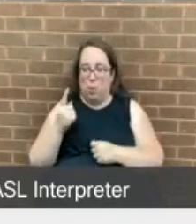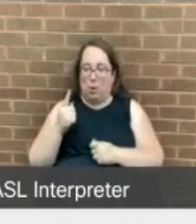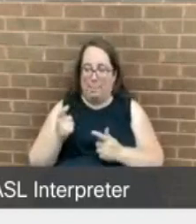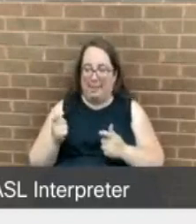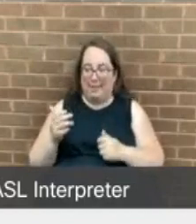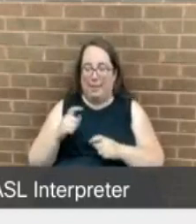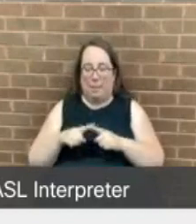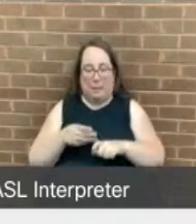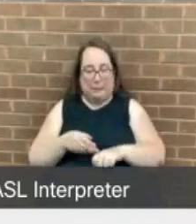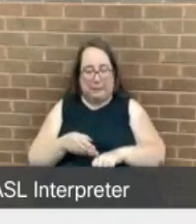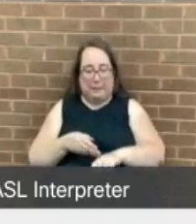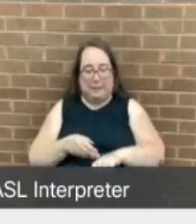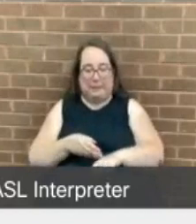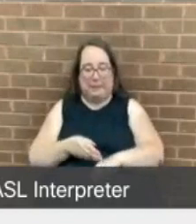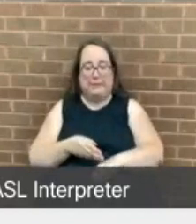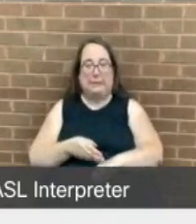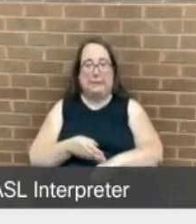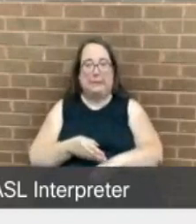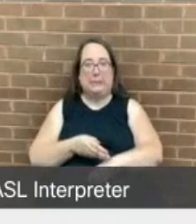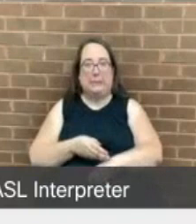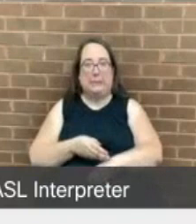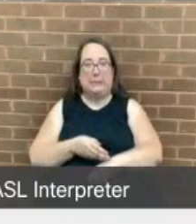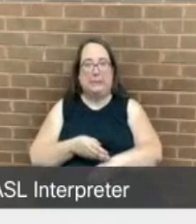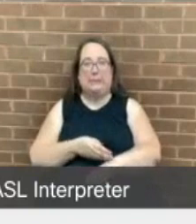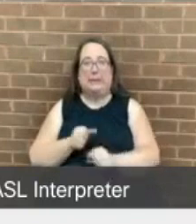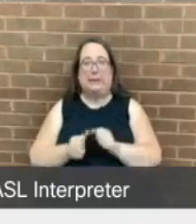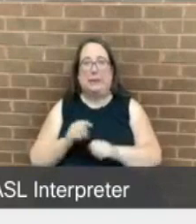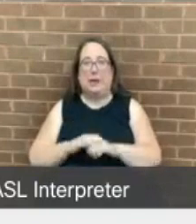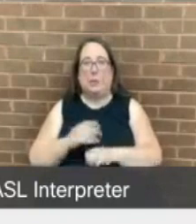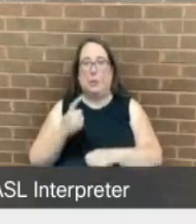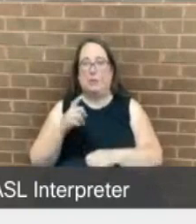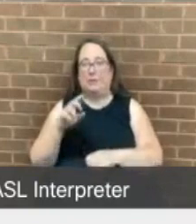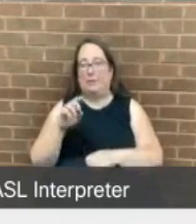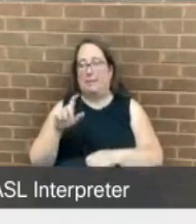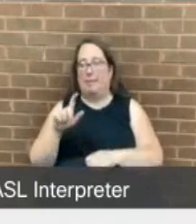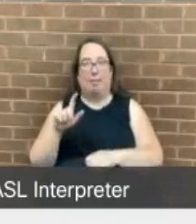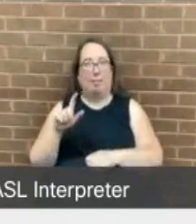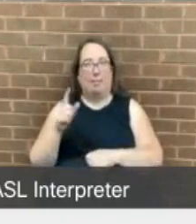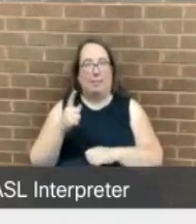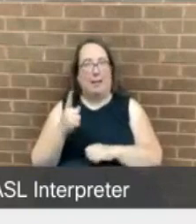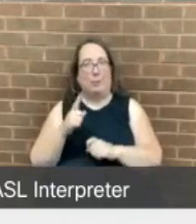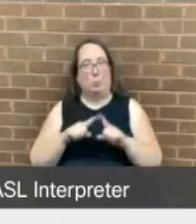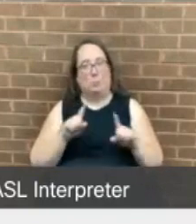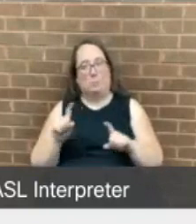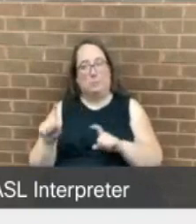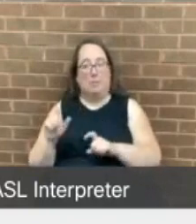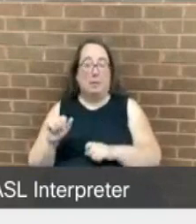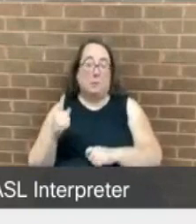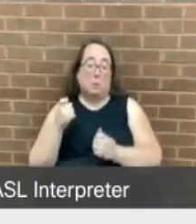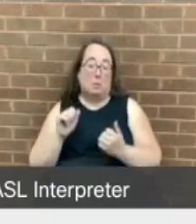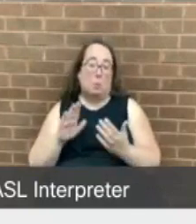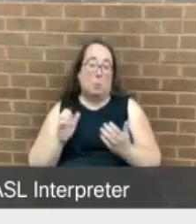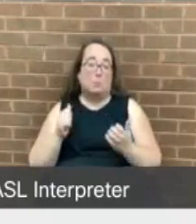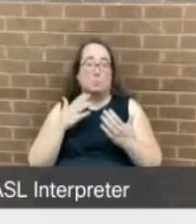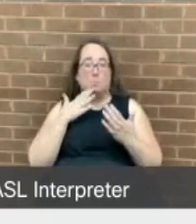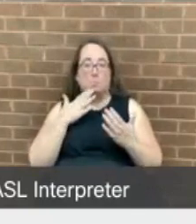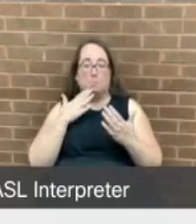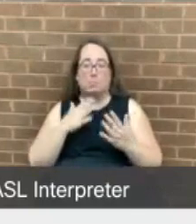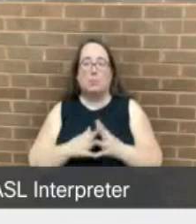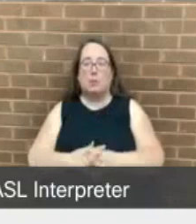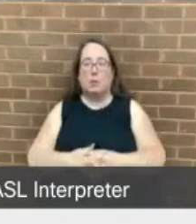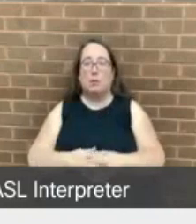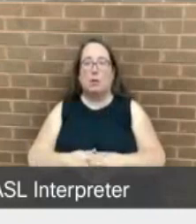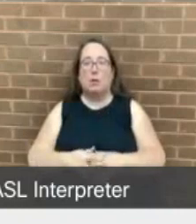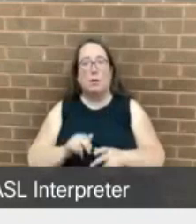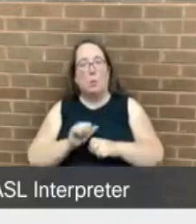make it better? And scheduling everybody on one CDL day to get that through and get that done is certainly one way to do that. We're